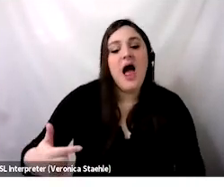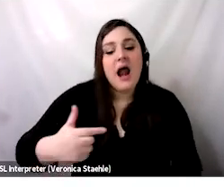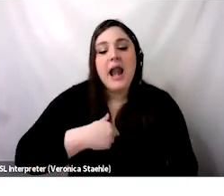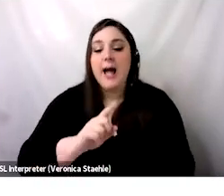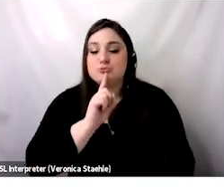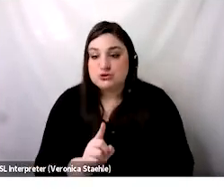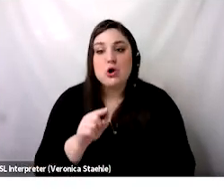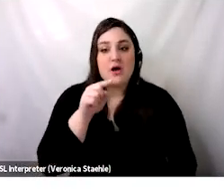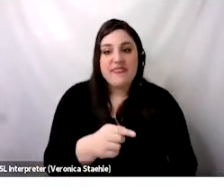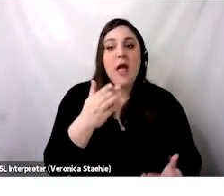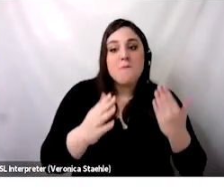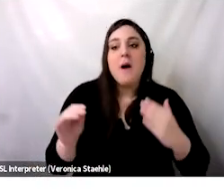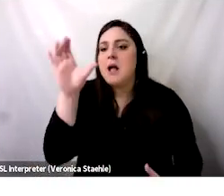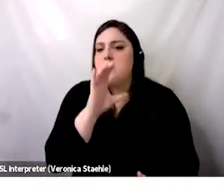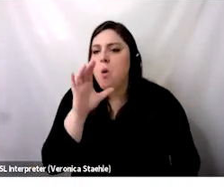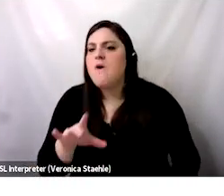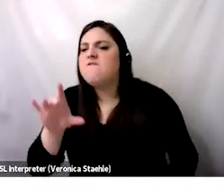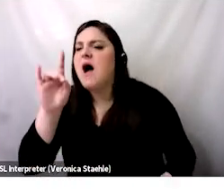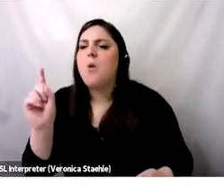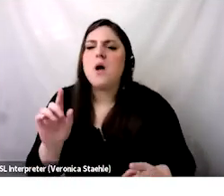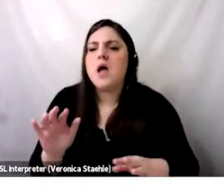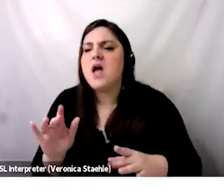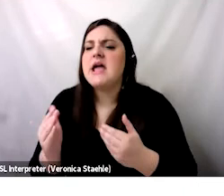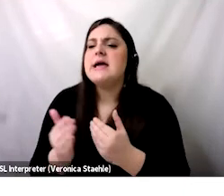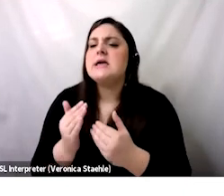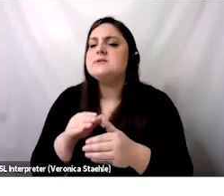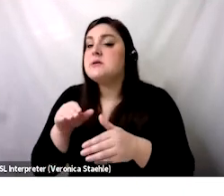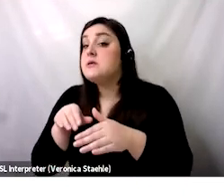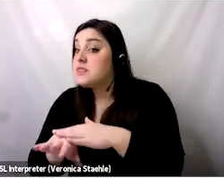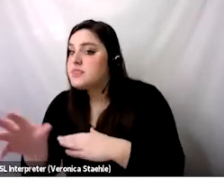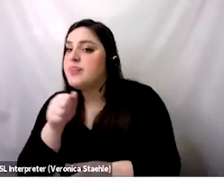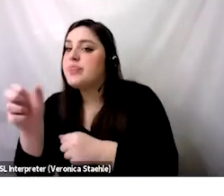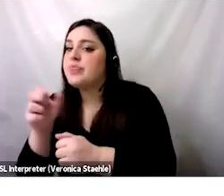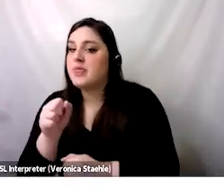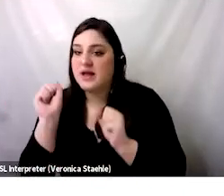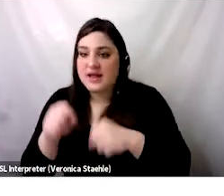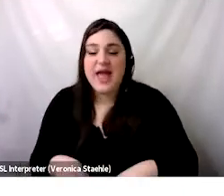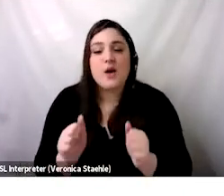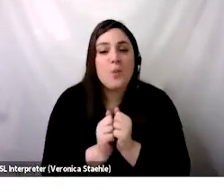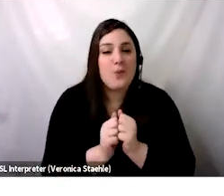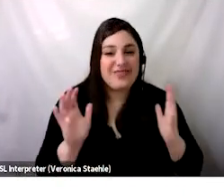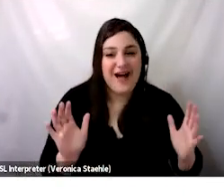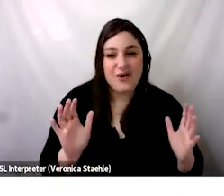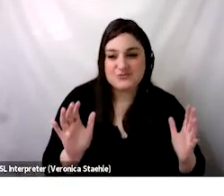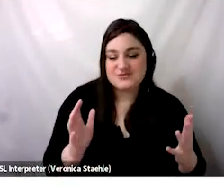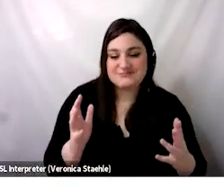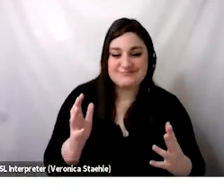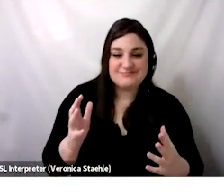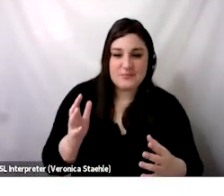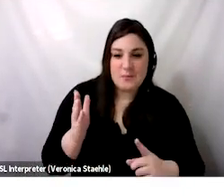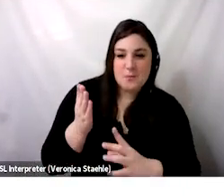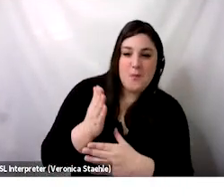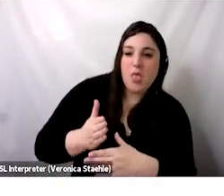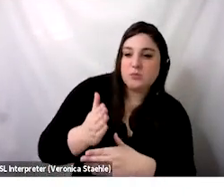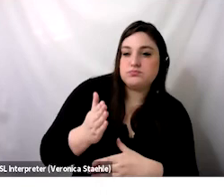least resistance where they could just easily get as many people as possible without, you know, harassment.